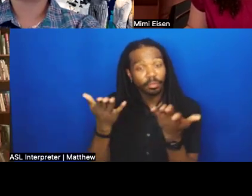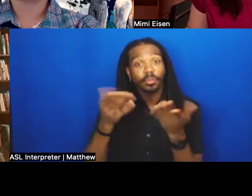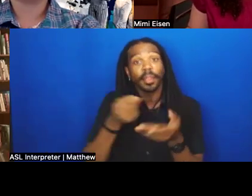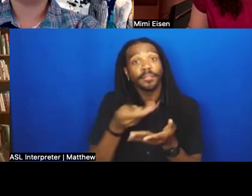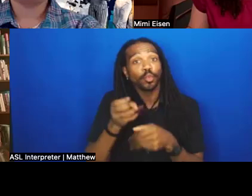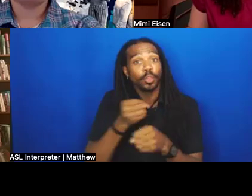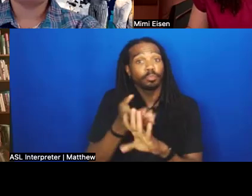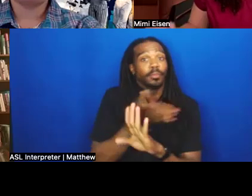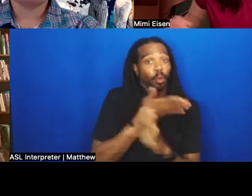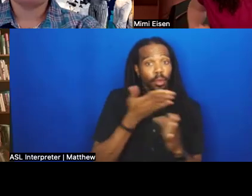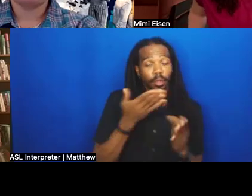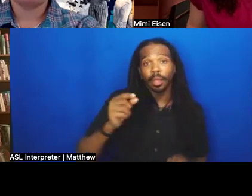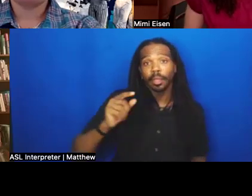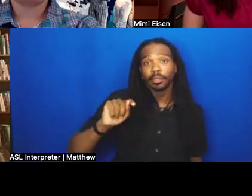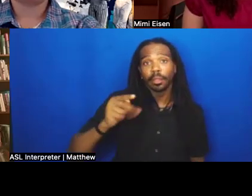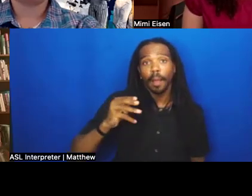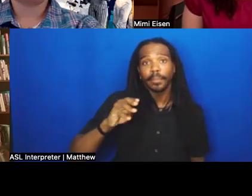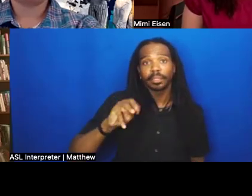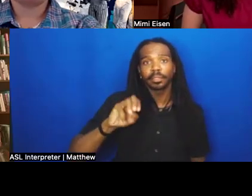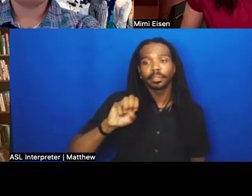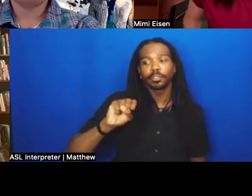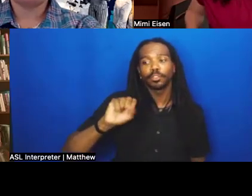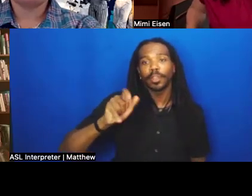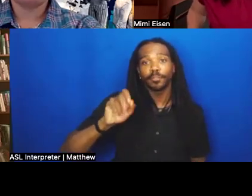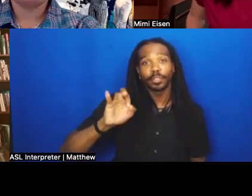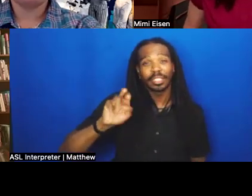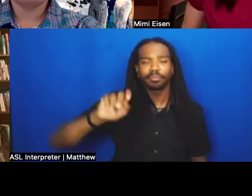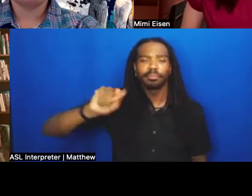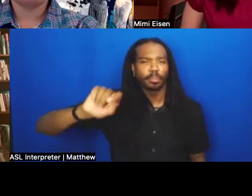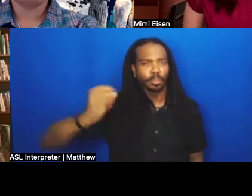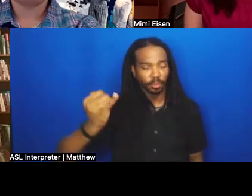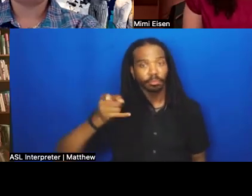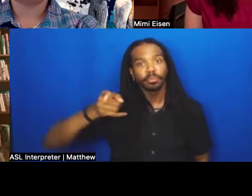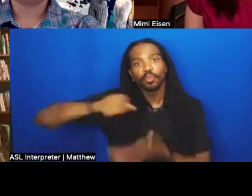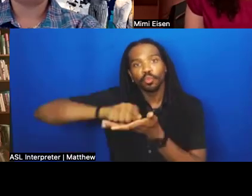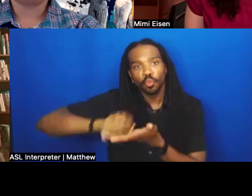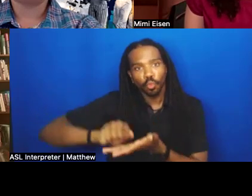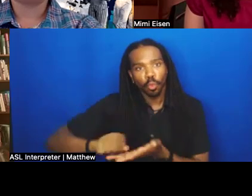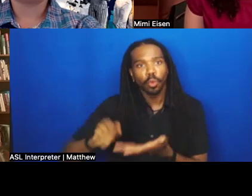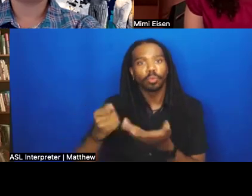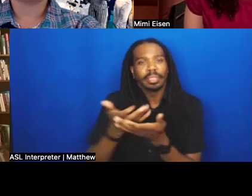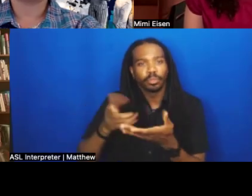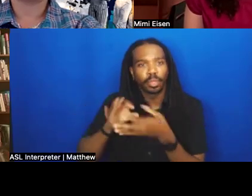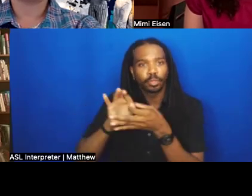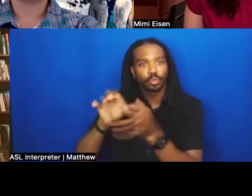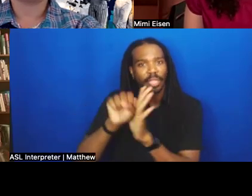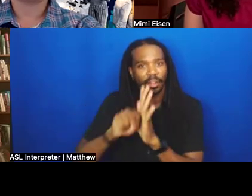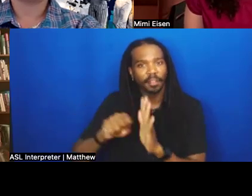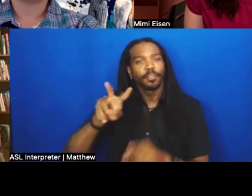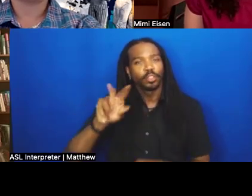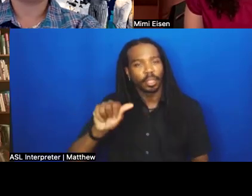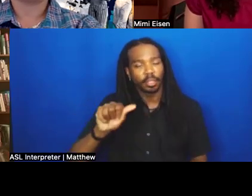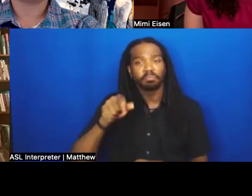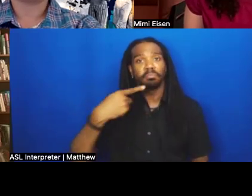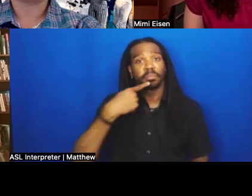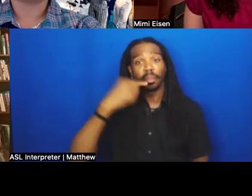the state of Virginia, and he wrote in that Black people, in reason, were much